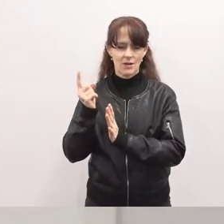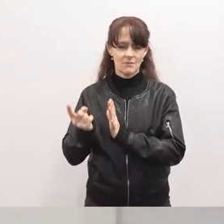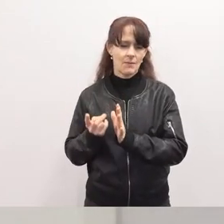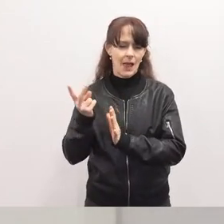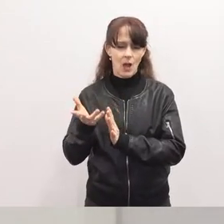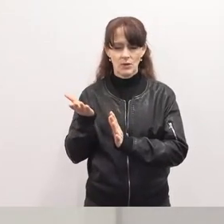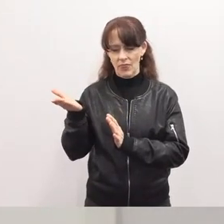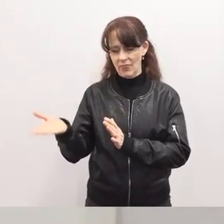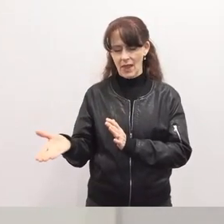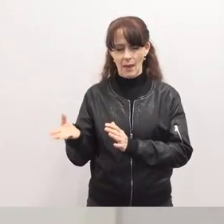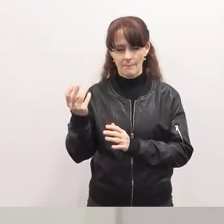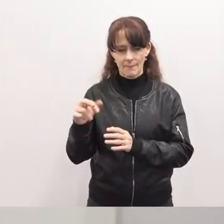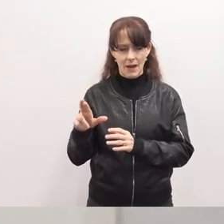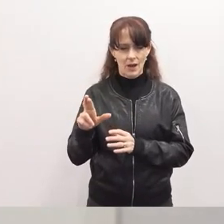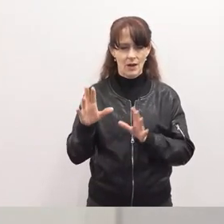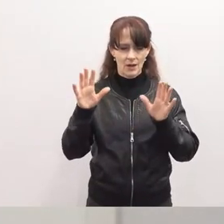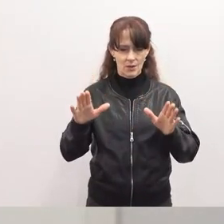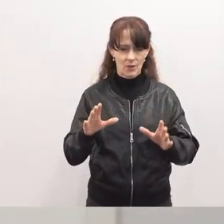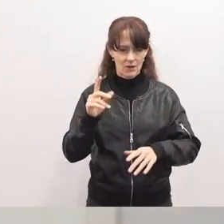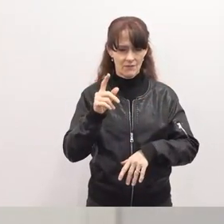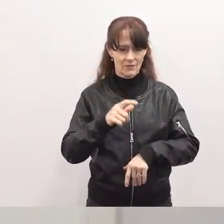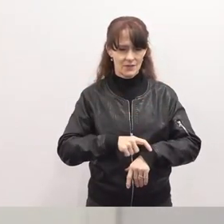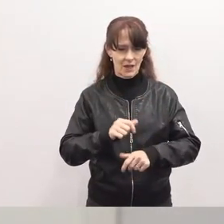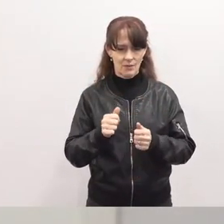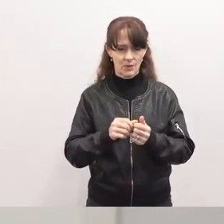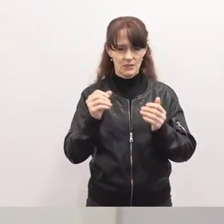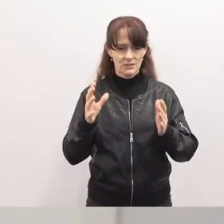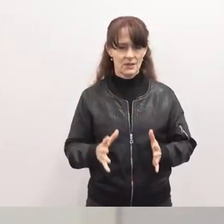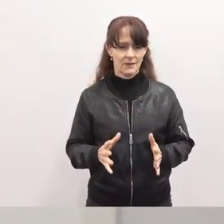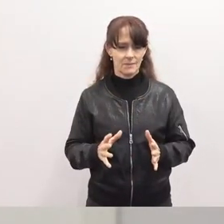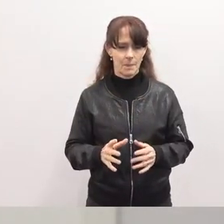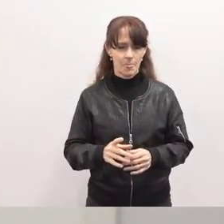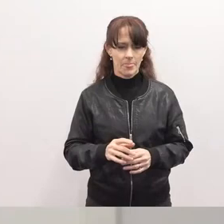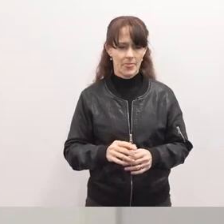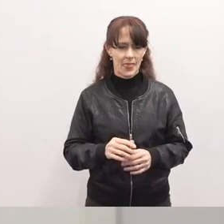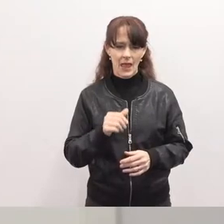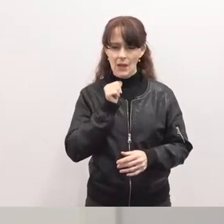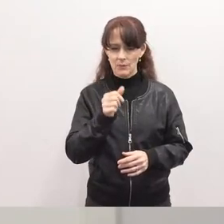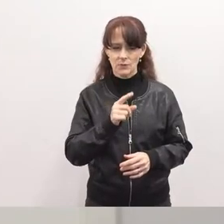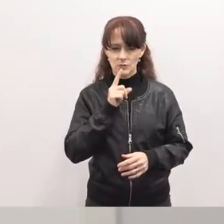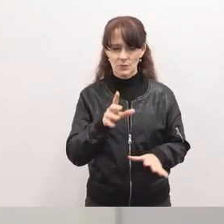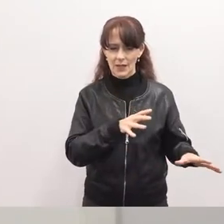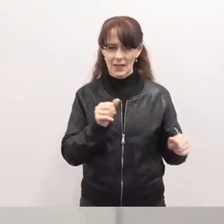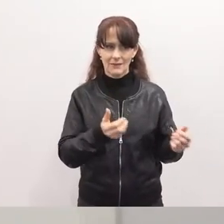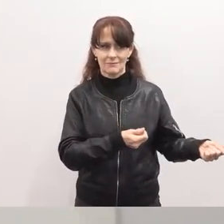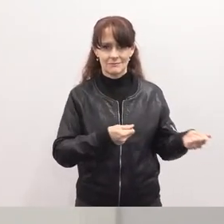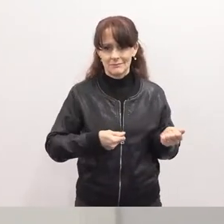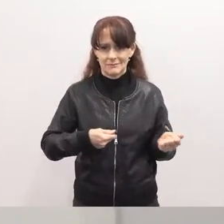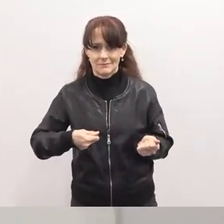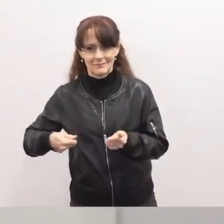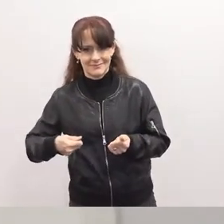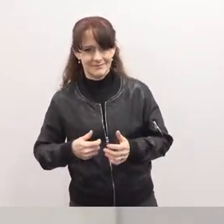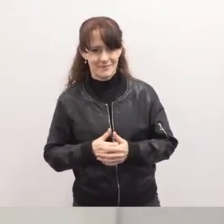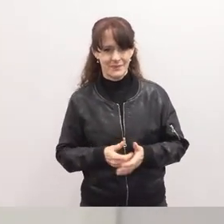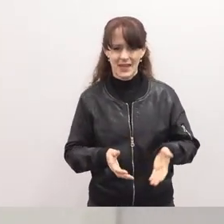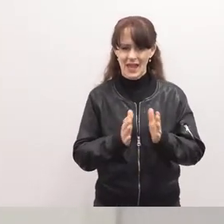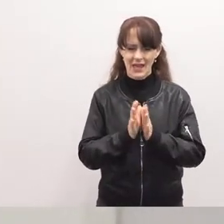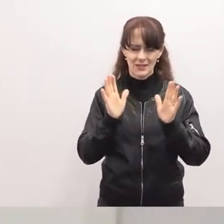and Mayor Richardson had a wonderful time with students. I actually didn't think he was going to leave at some point. He asked